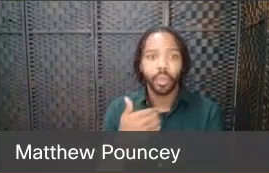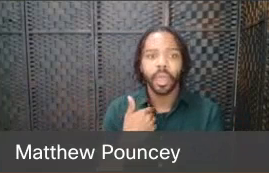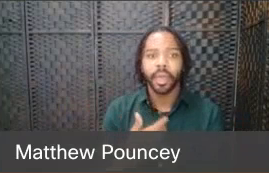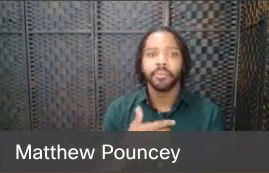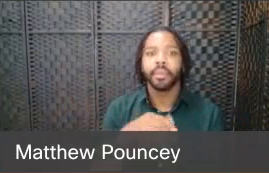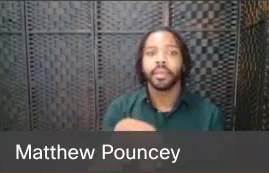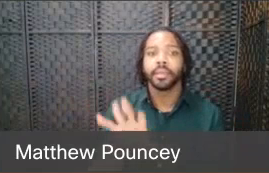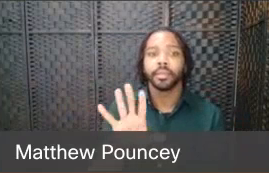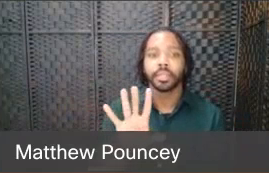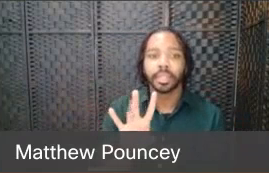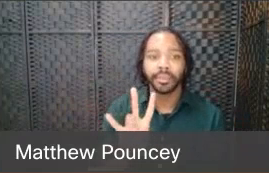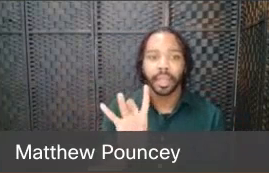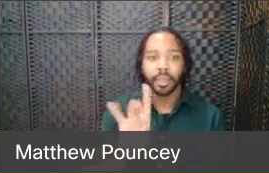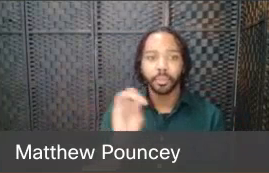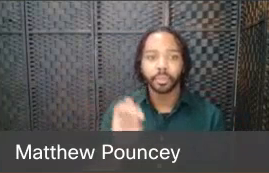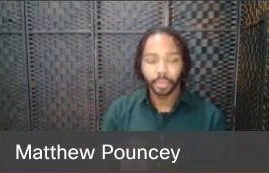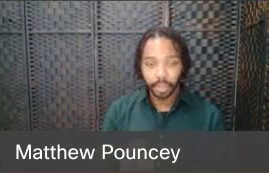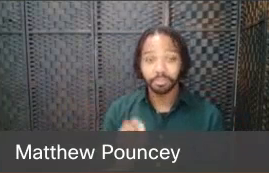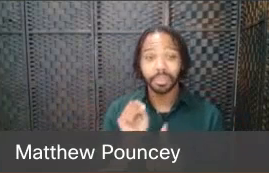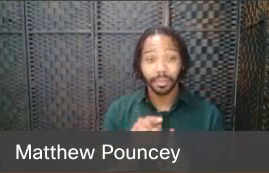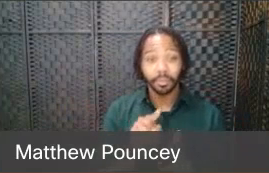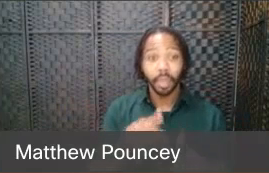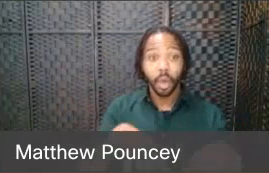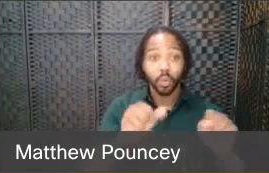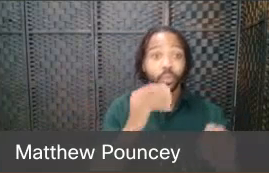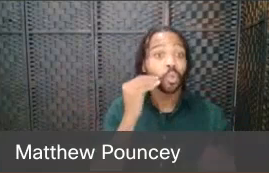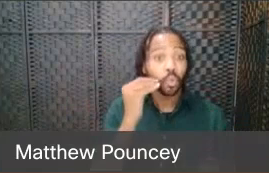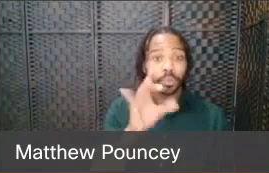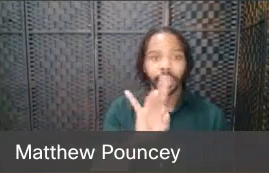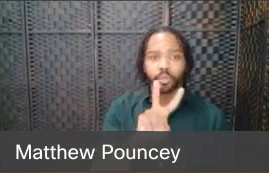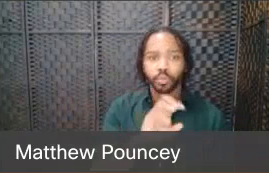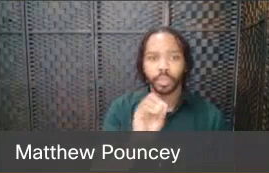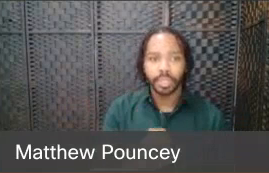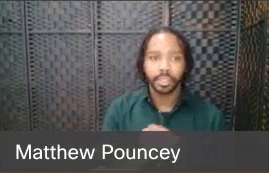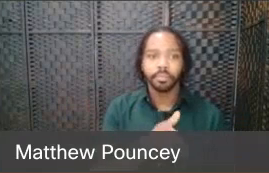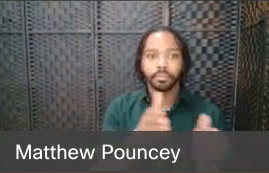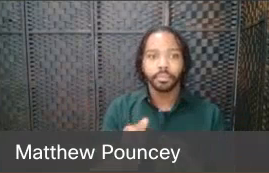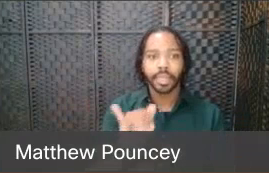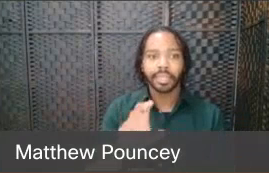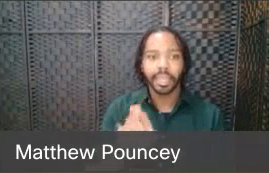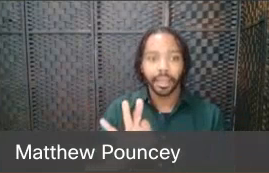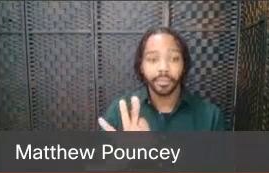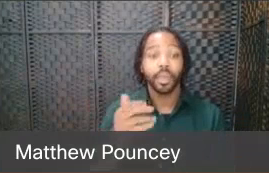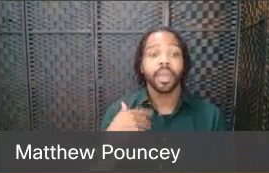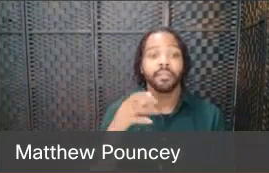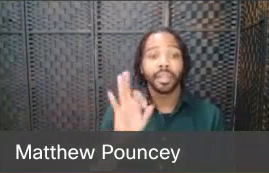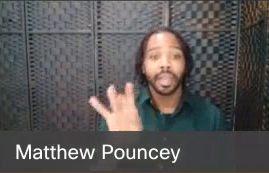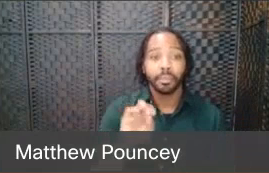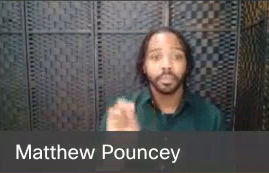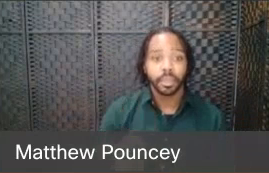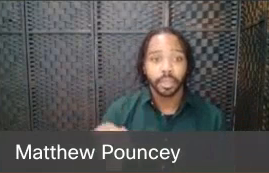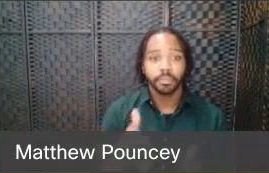78%. In host homes, it's at 82%. In intermediate care facilities, it's at